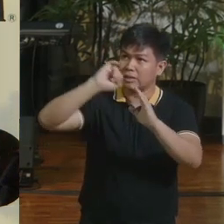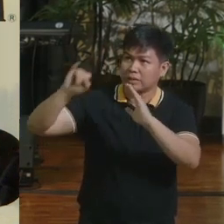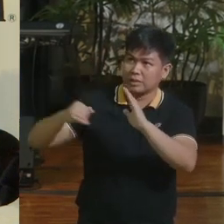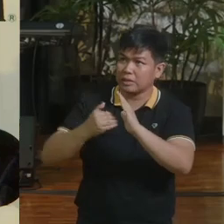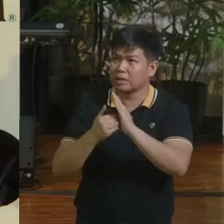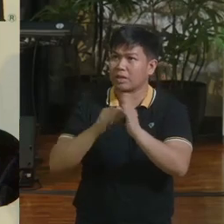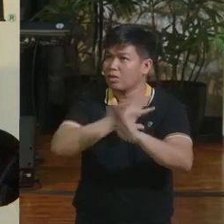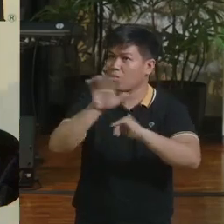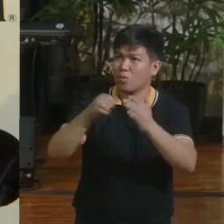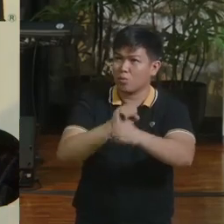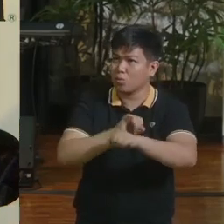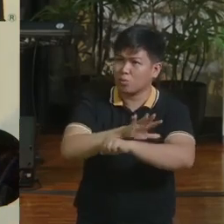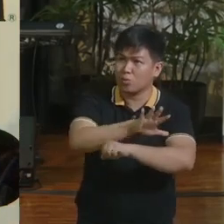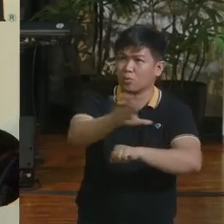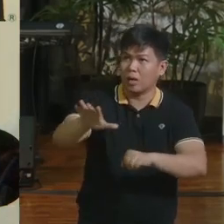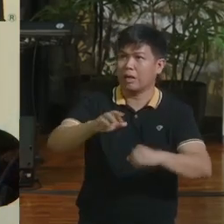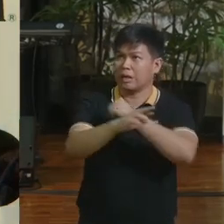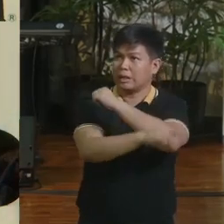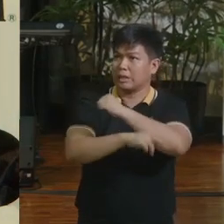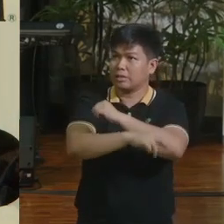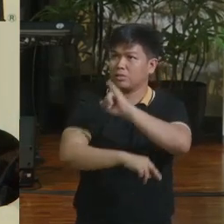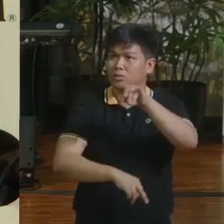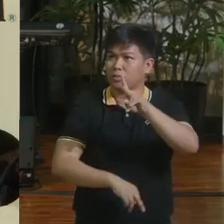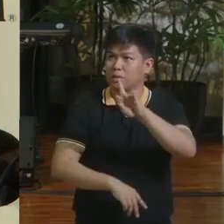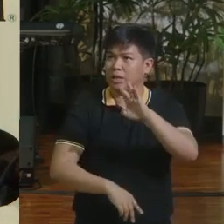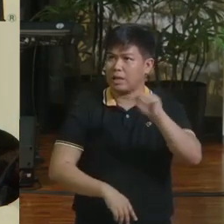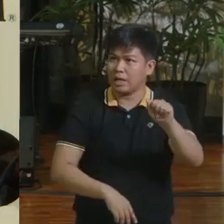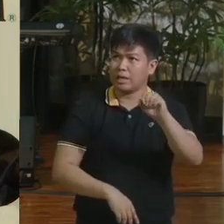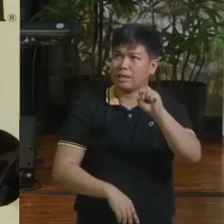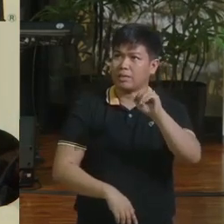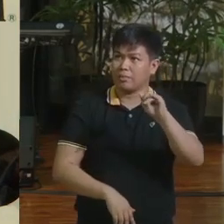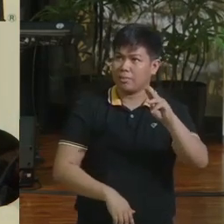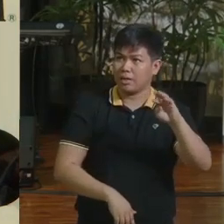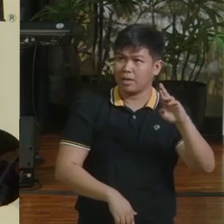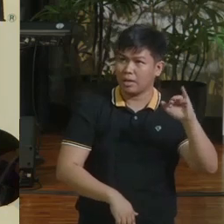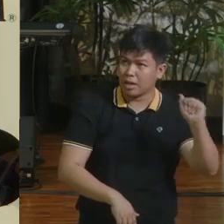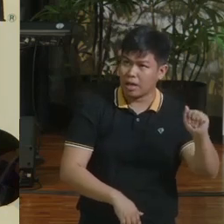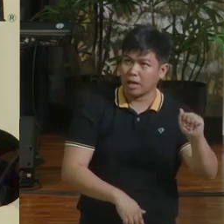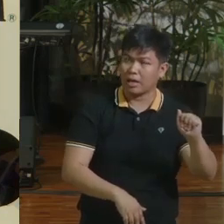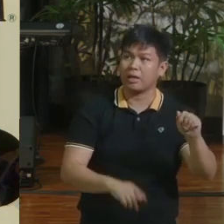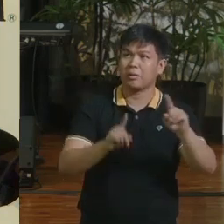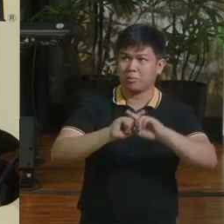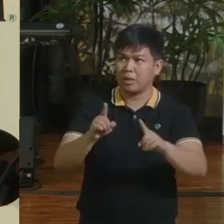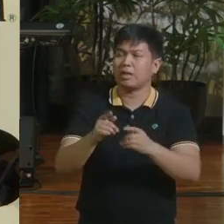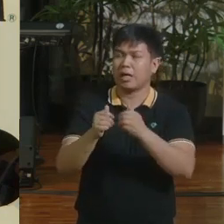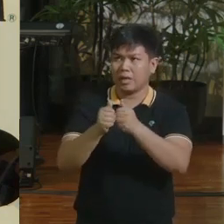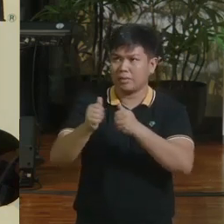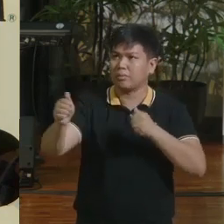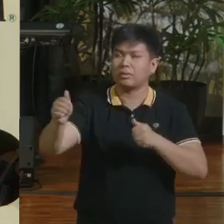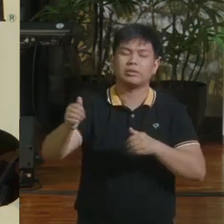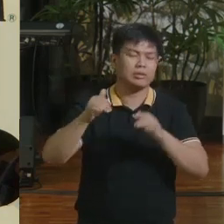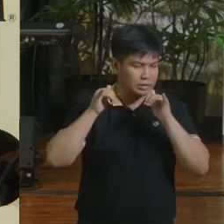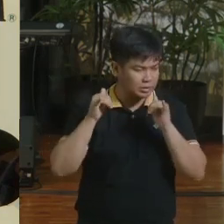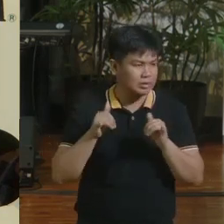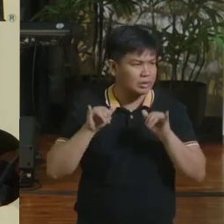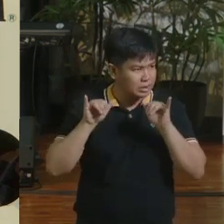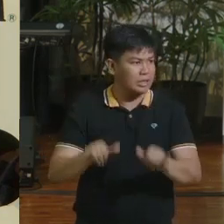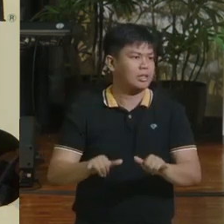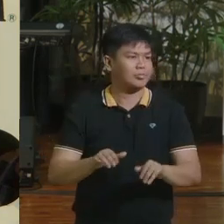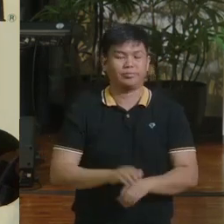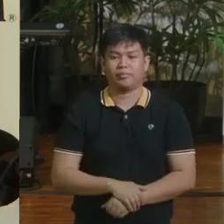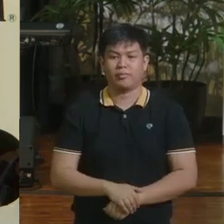they were all scattered throughout the regions of Judea and Samaria, except the apostles. So chapter 8,